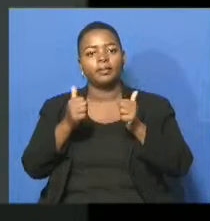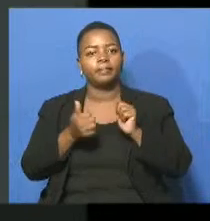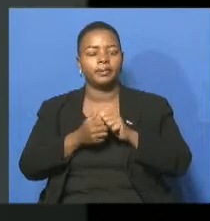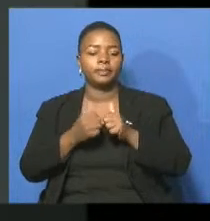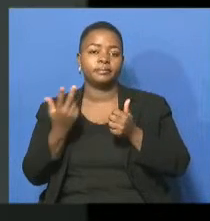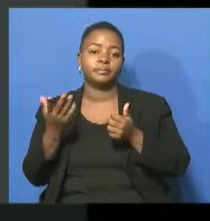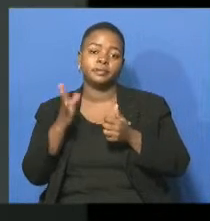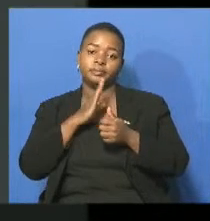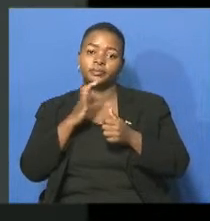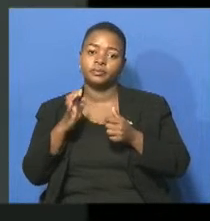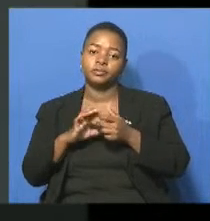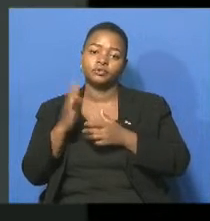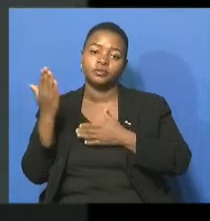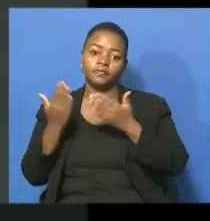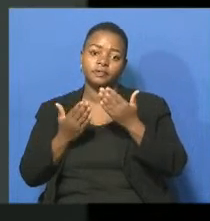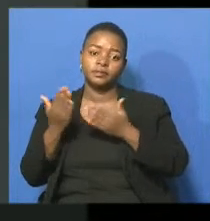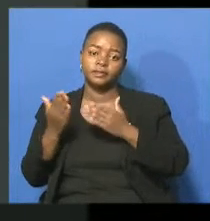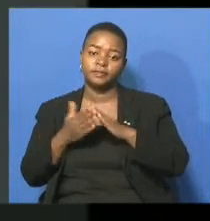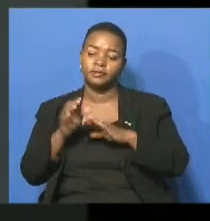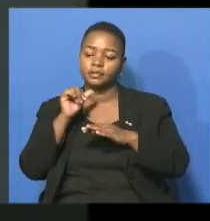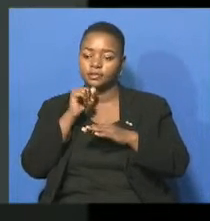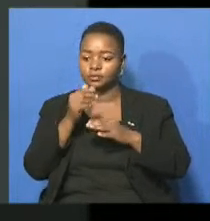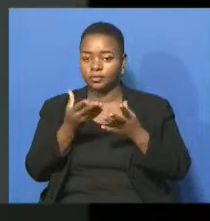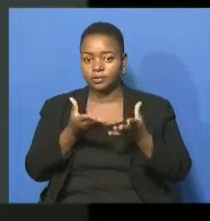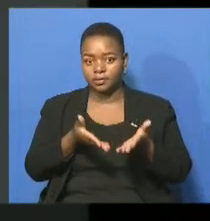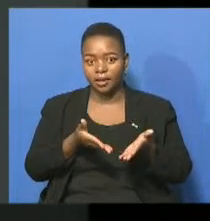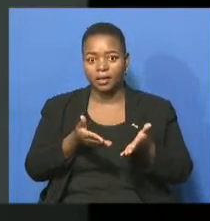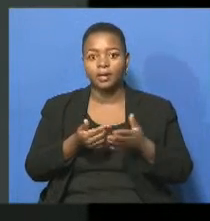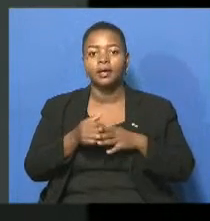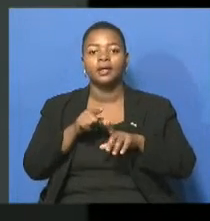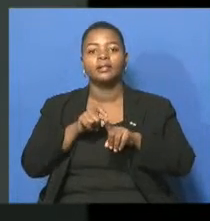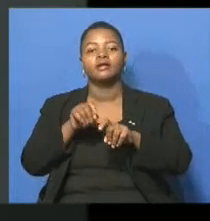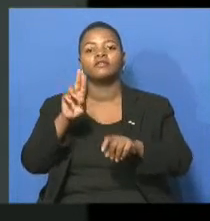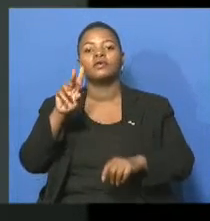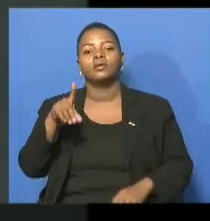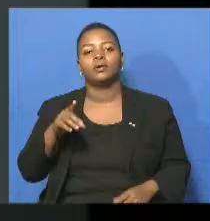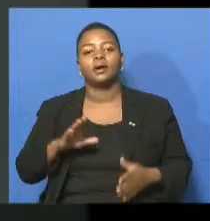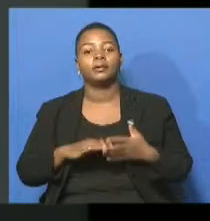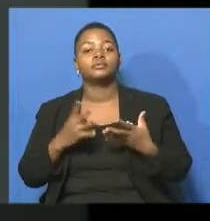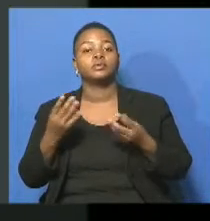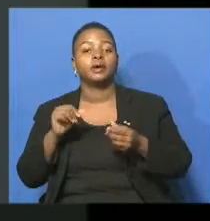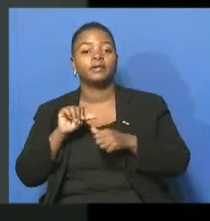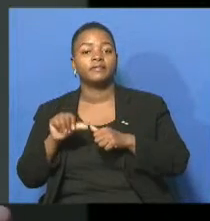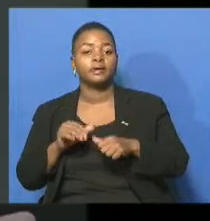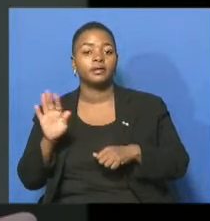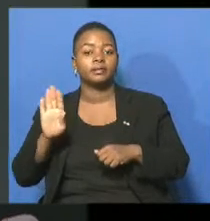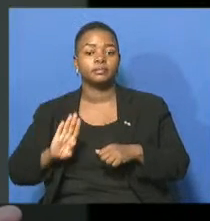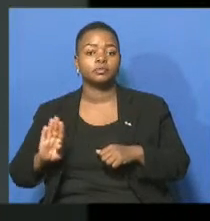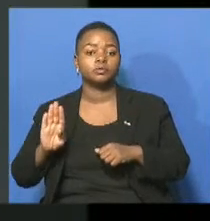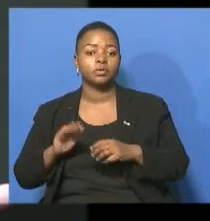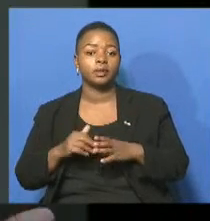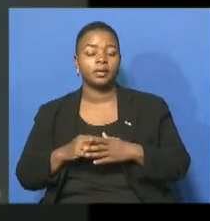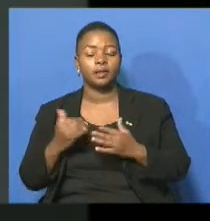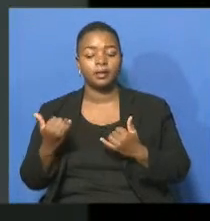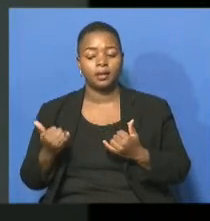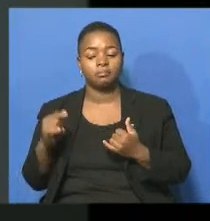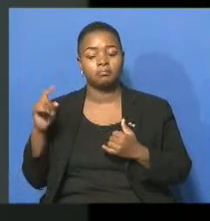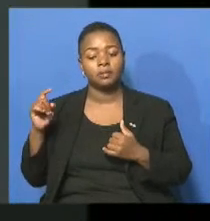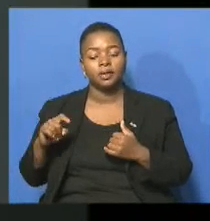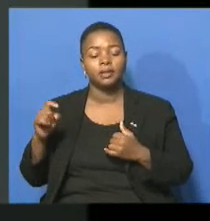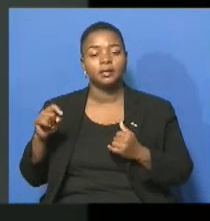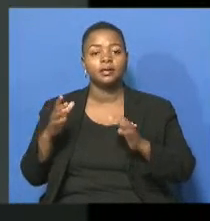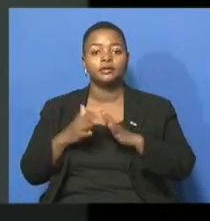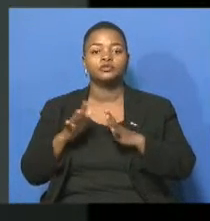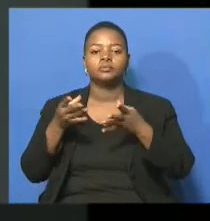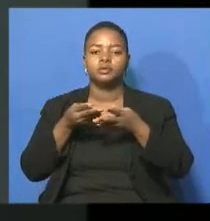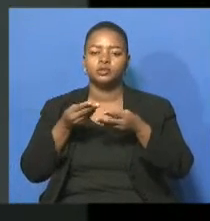of services and follow-up that there is in our country. And this is something